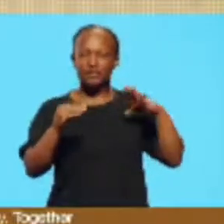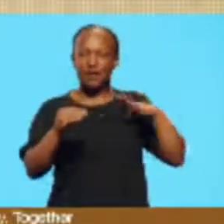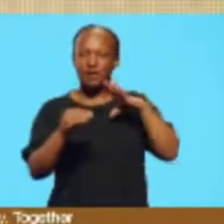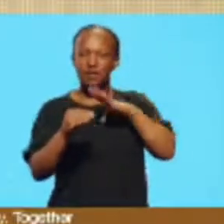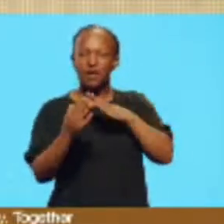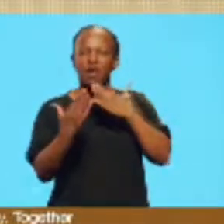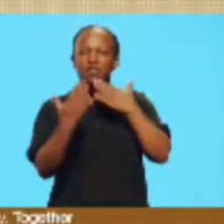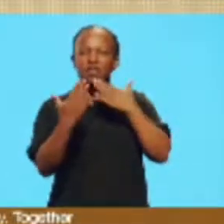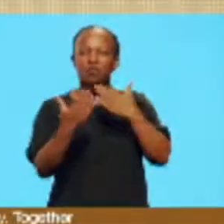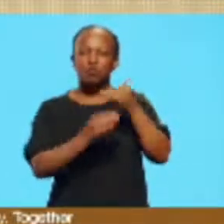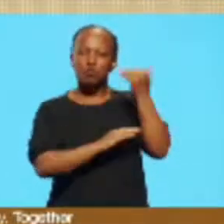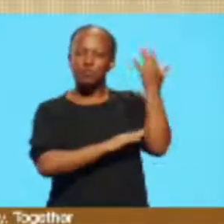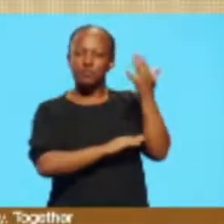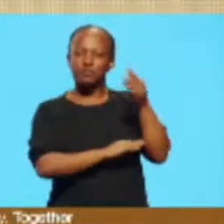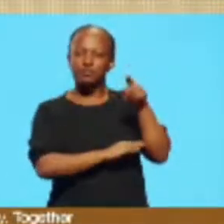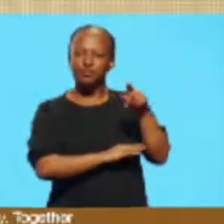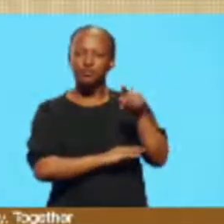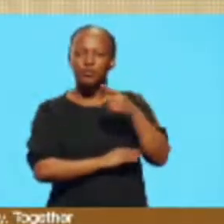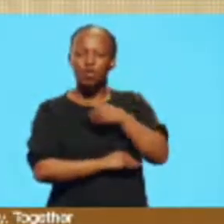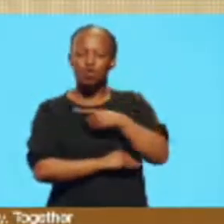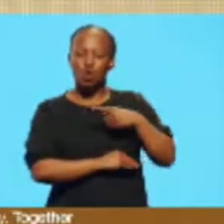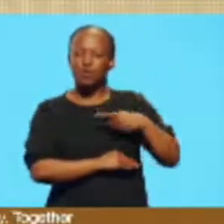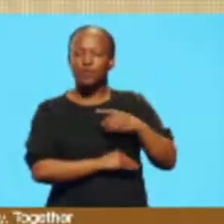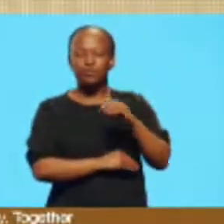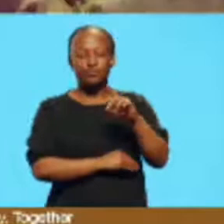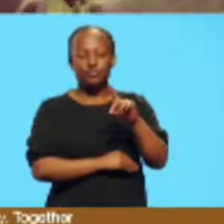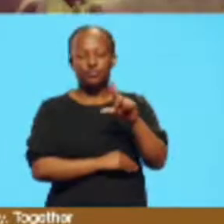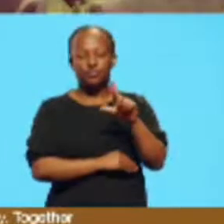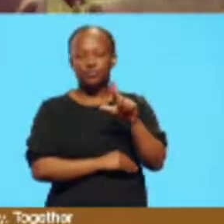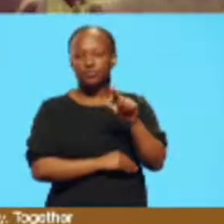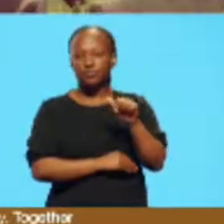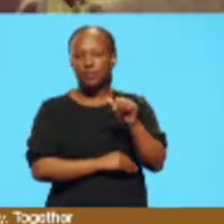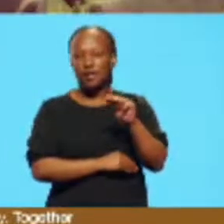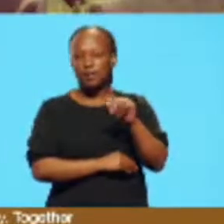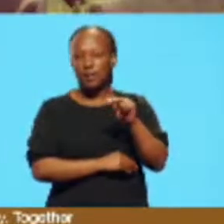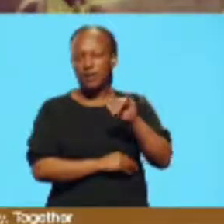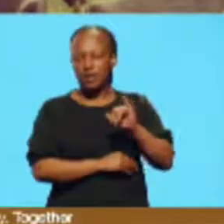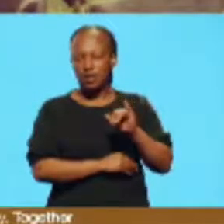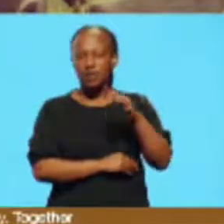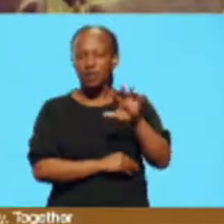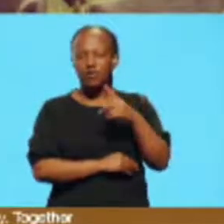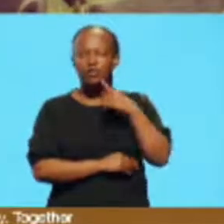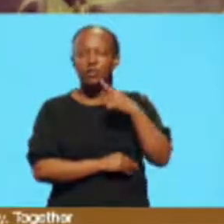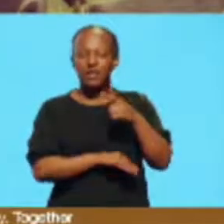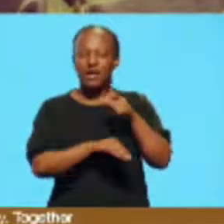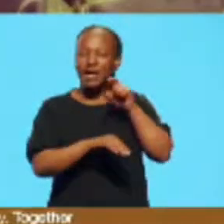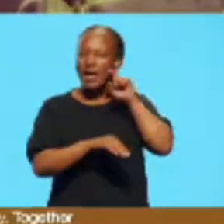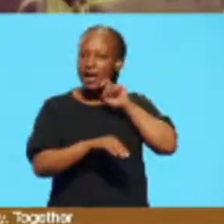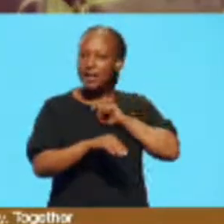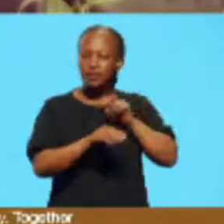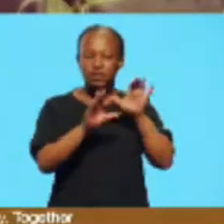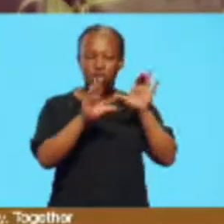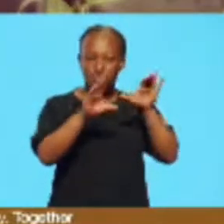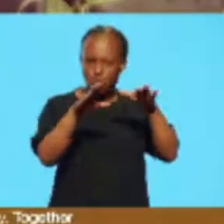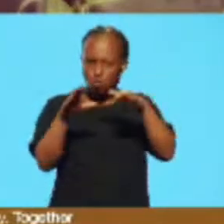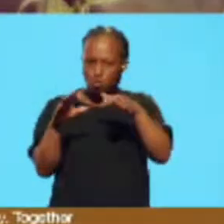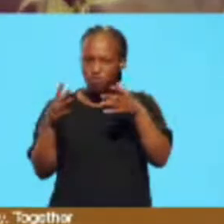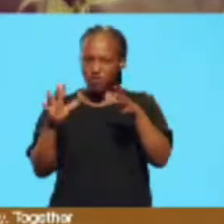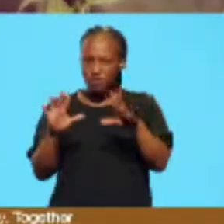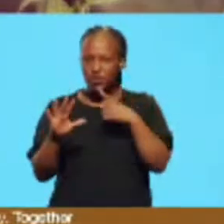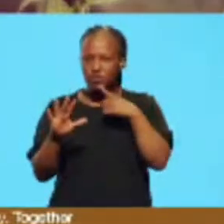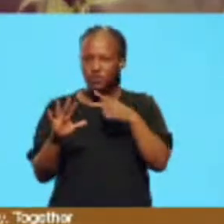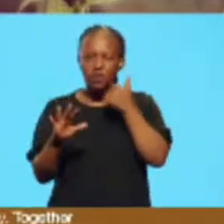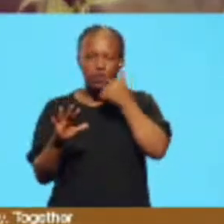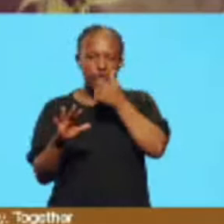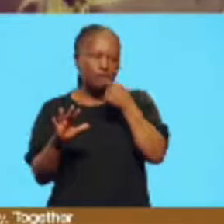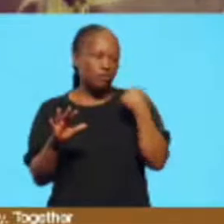presentation. And you have touched a lot around the age group that you have mentioned. We recently